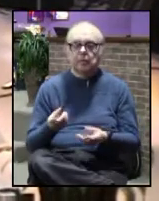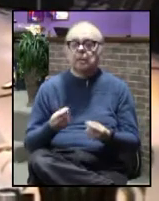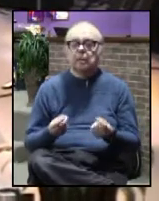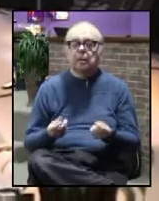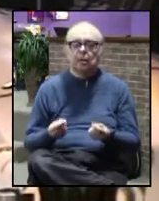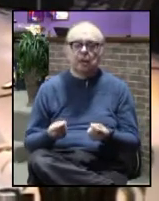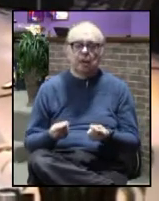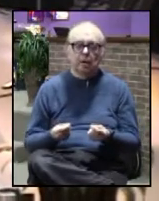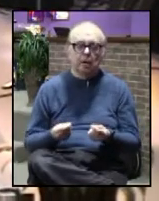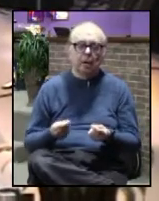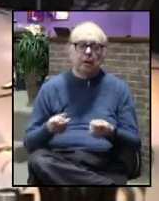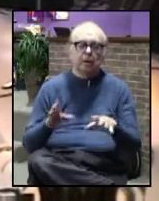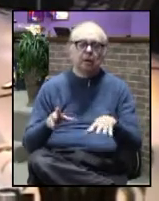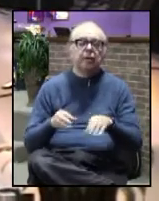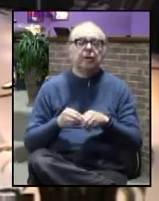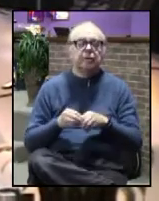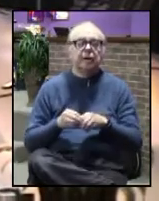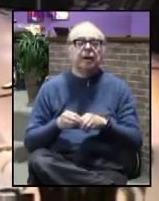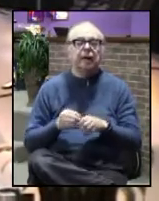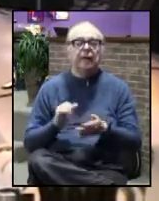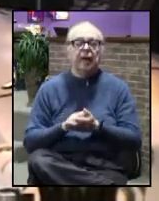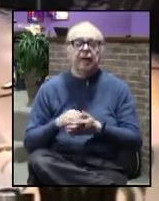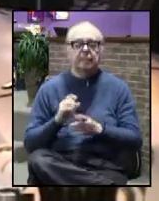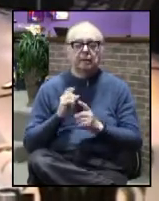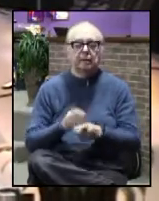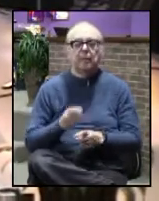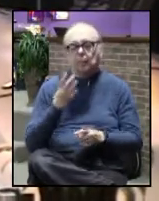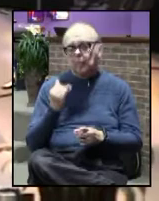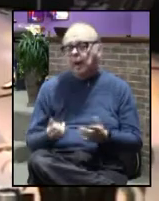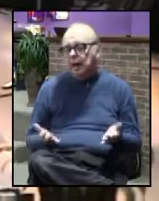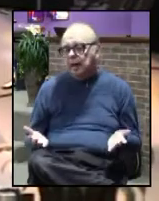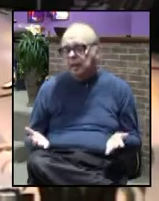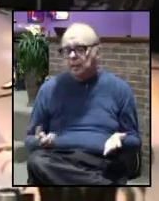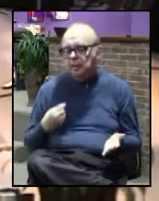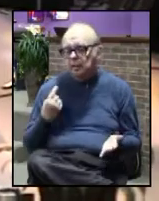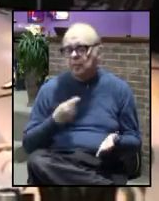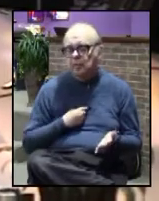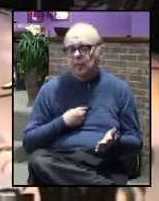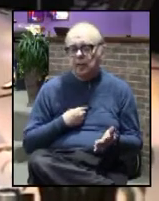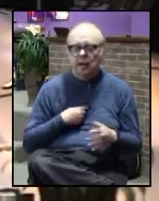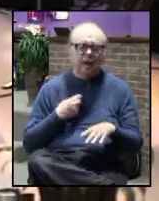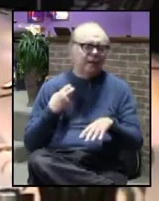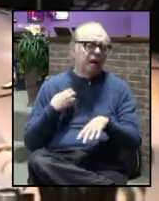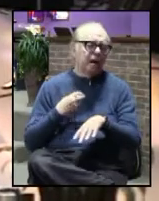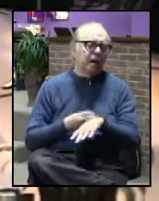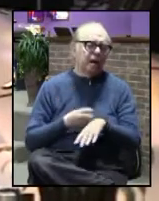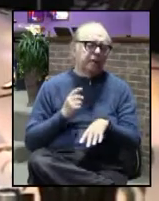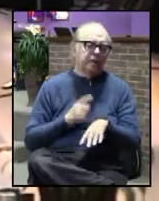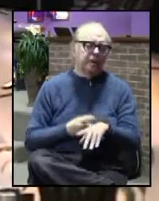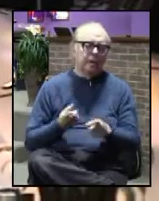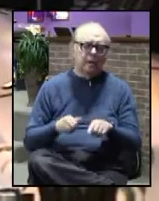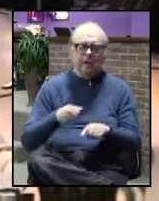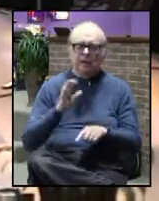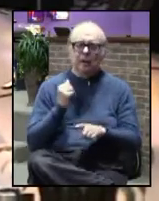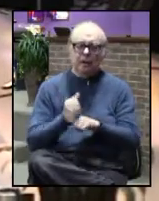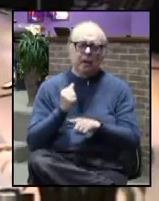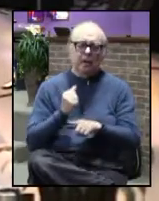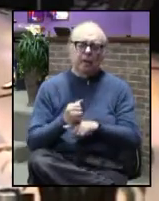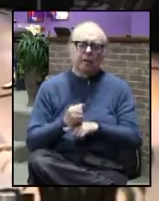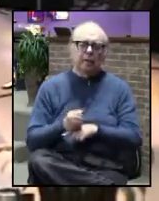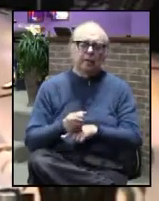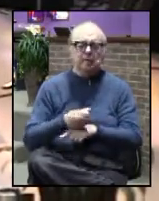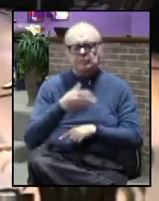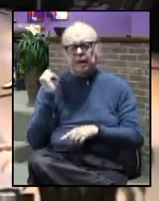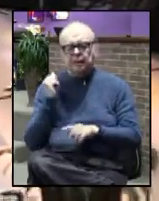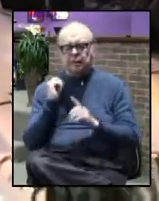You generously take that gift. Then why is it that we have such a hard time when God Himself gave us the